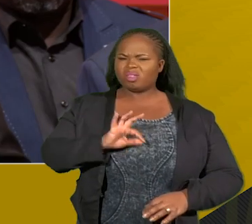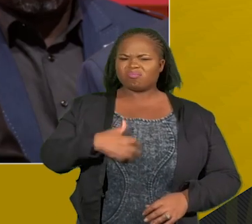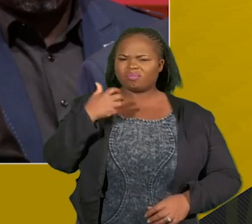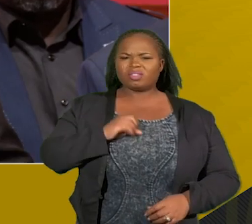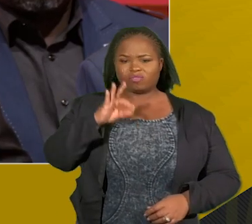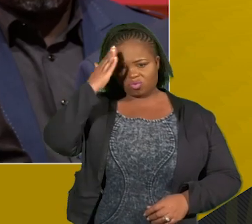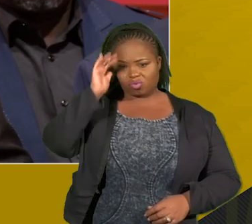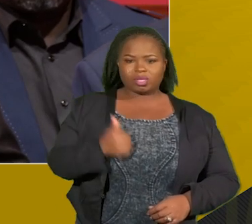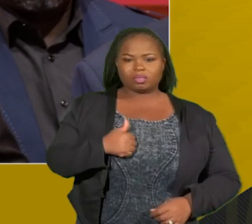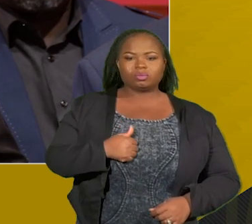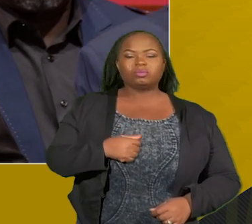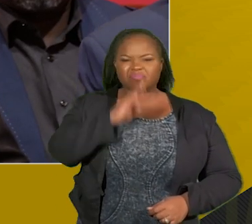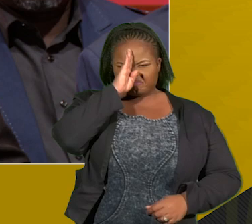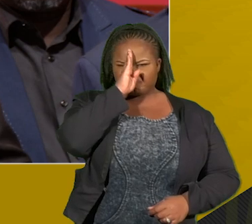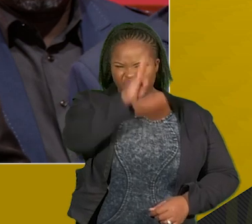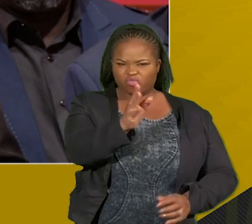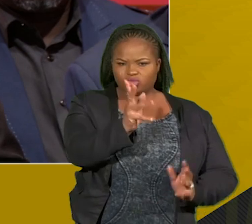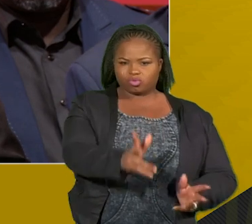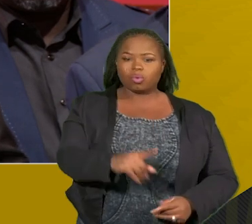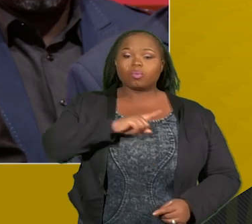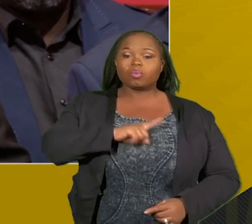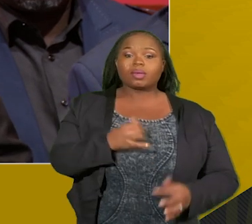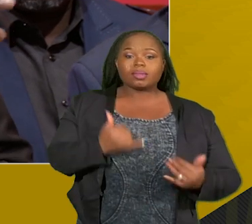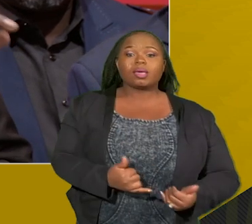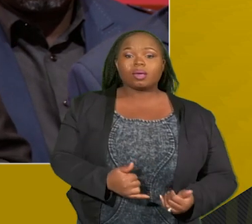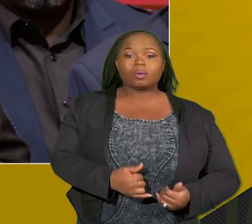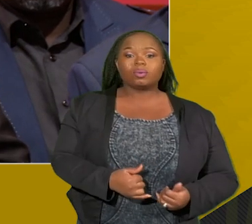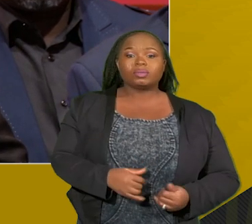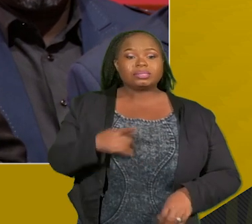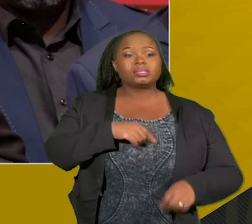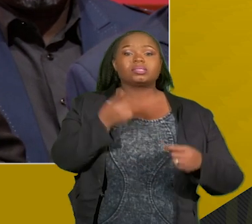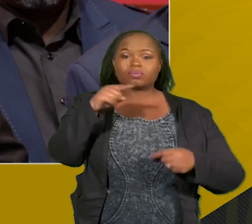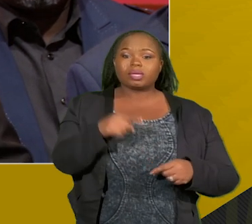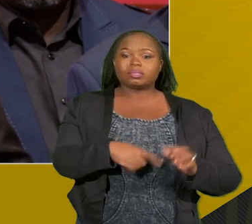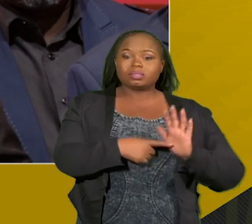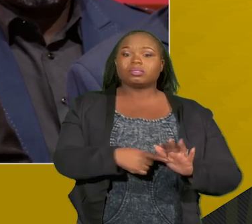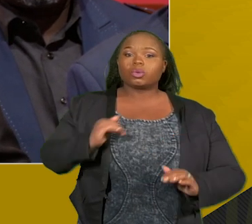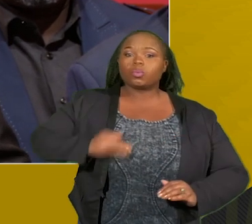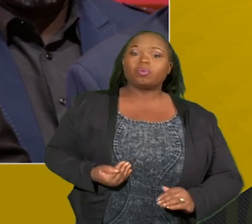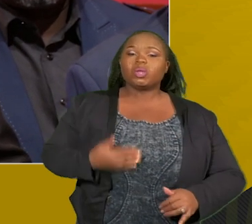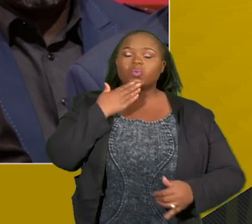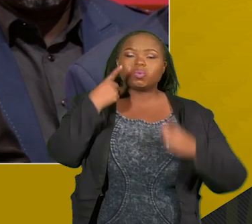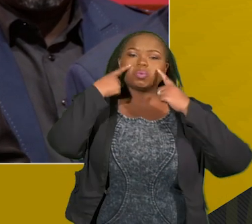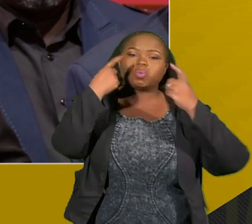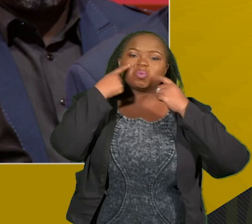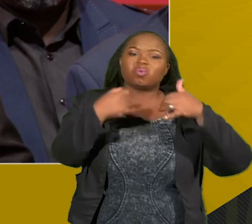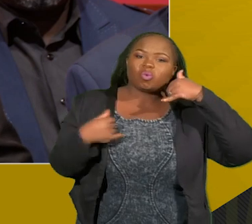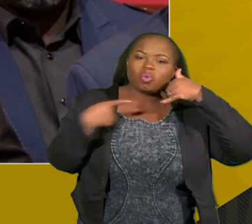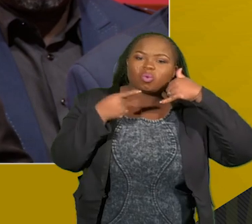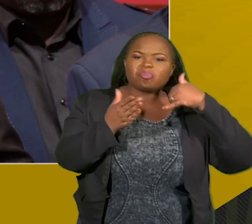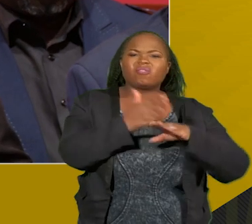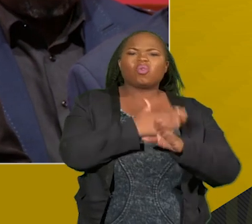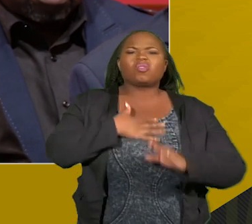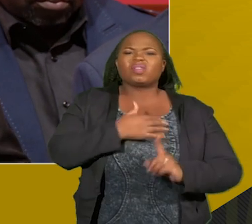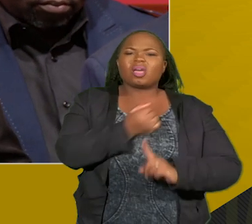If you know me, we'll speak realities. Right now, this is a right example of this woman who's crying, who's been abused. Mm. Have